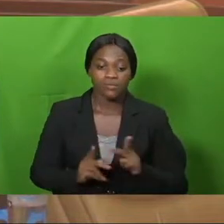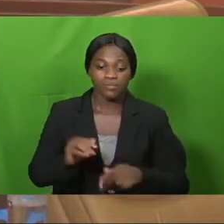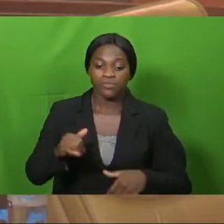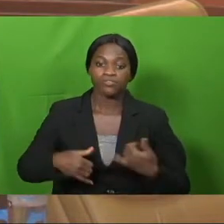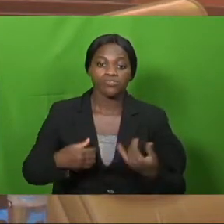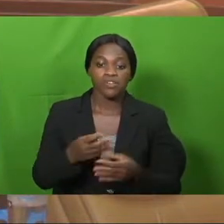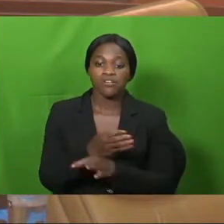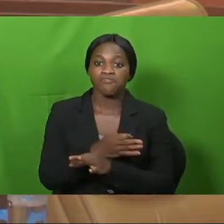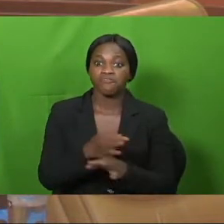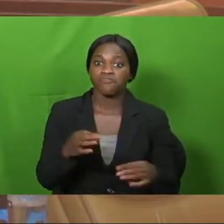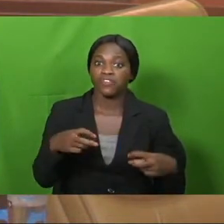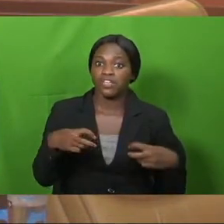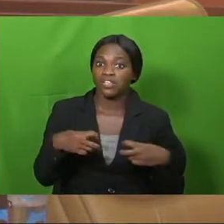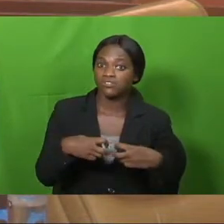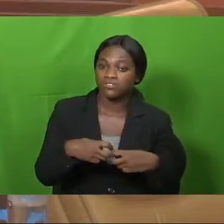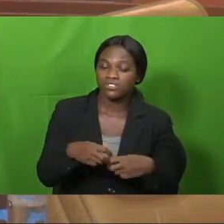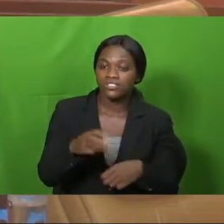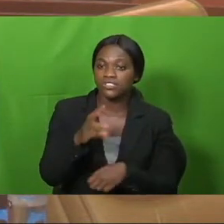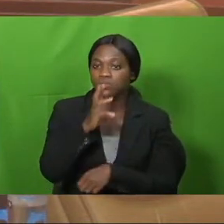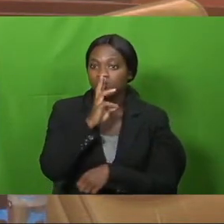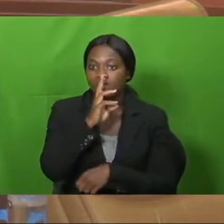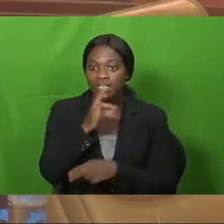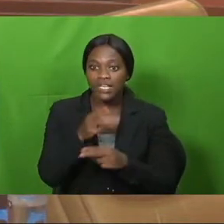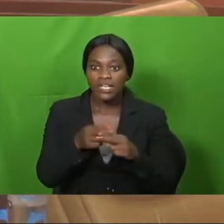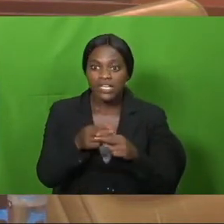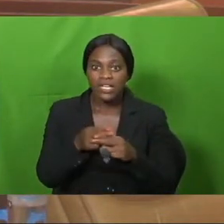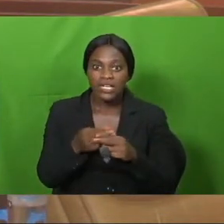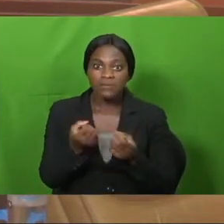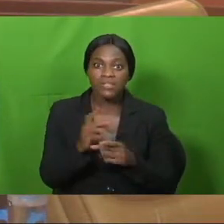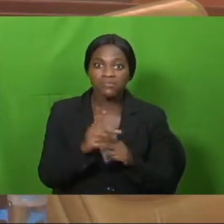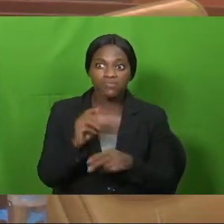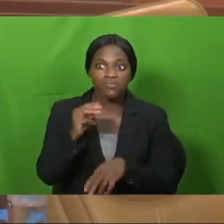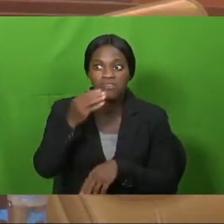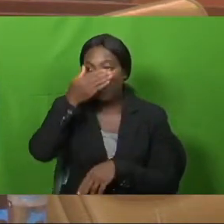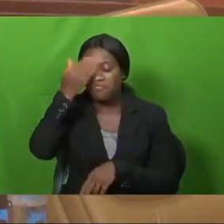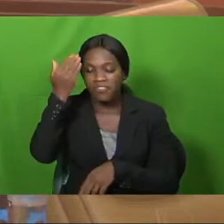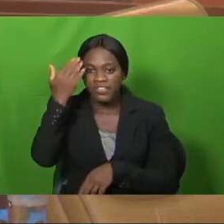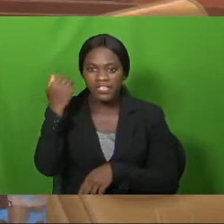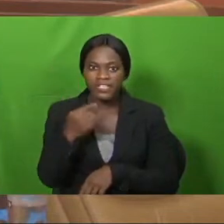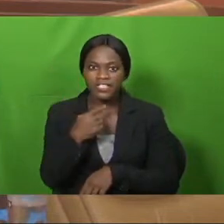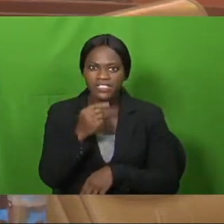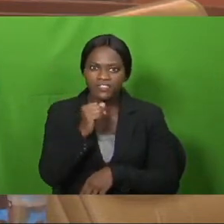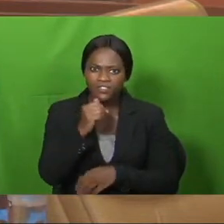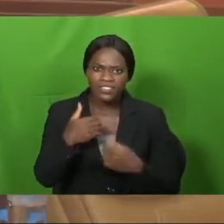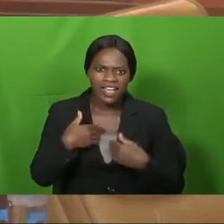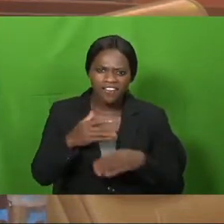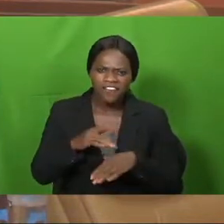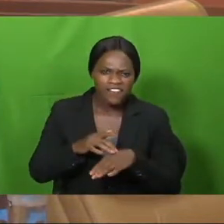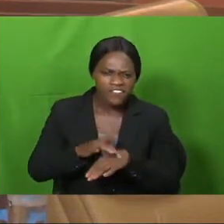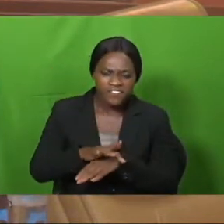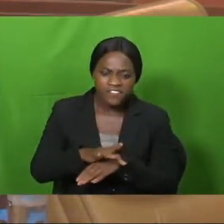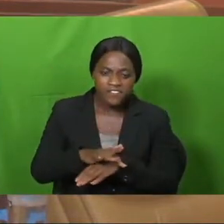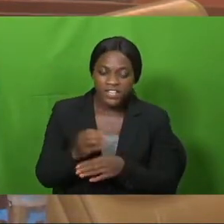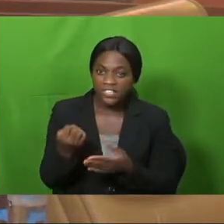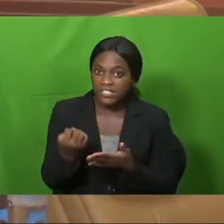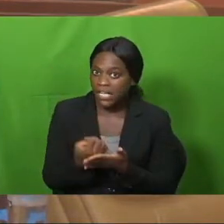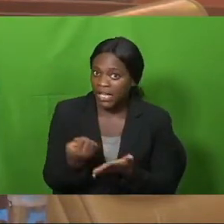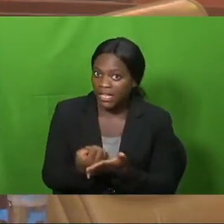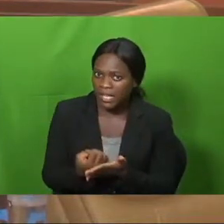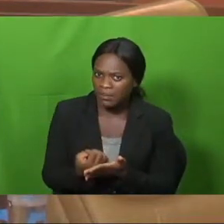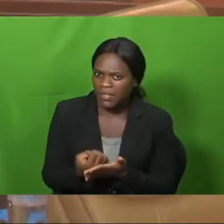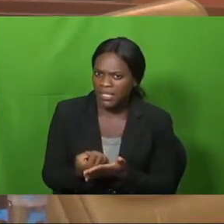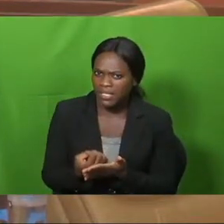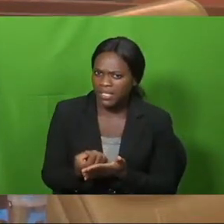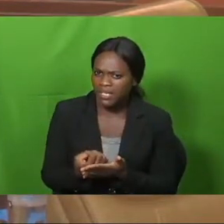electricity and free water. And with a short memory, we think that it will not have an effect on the economy. What